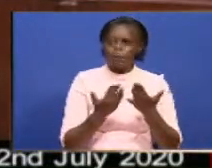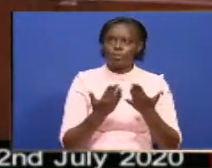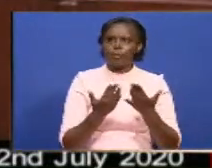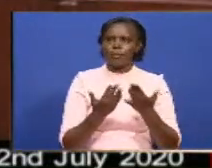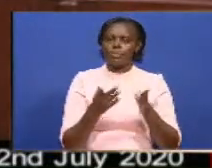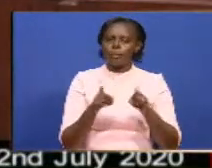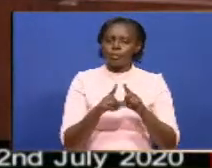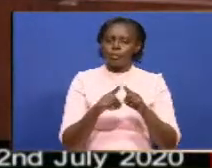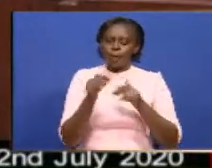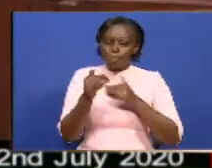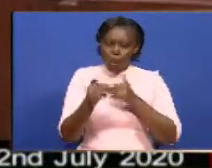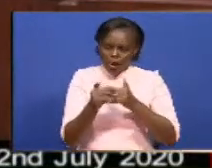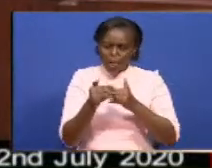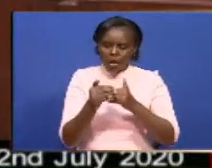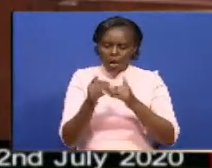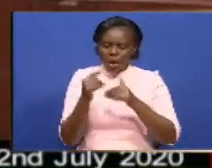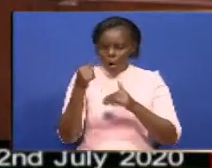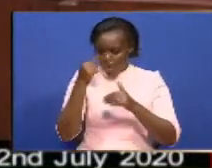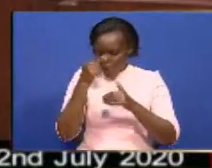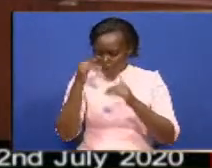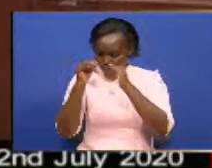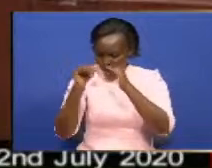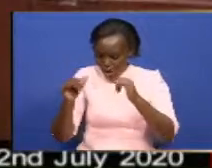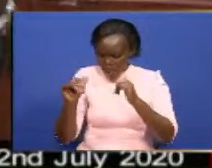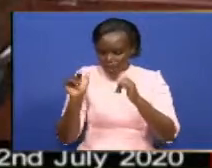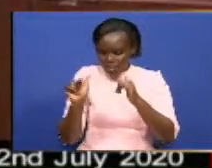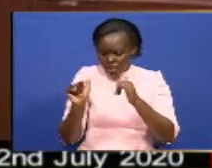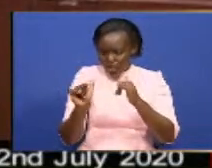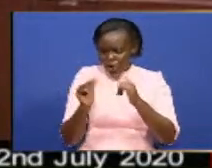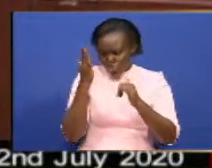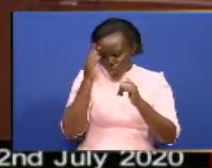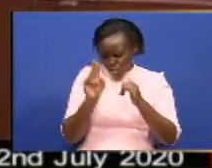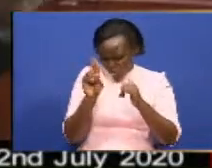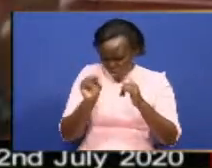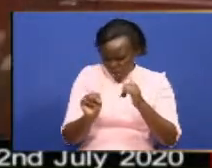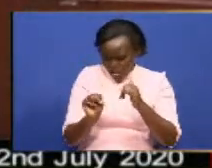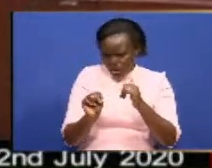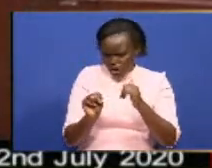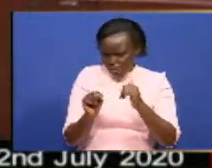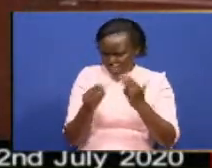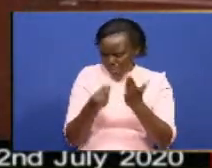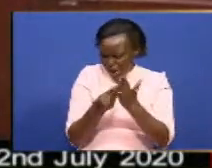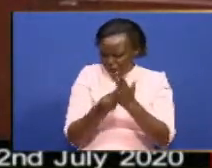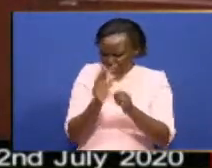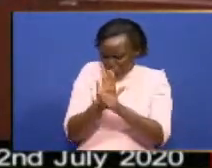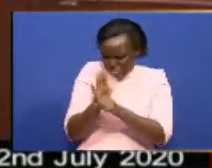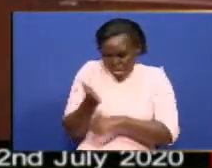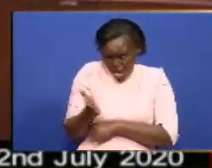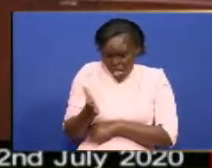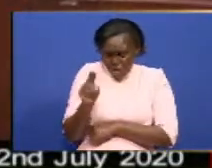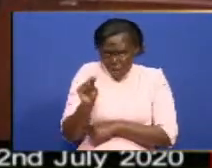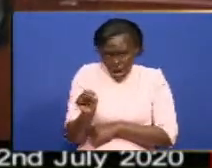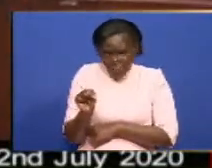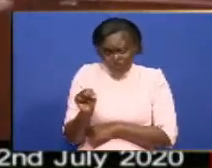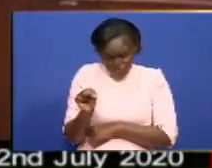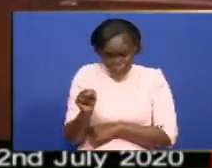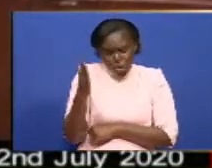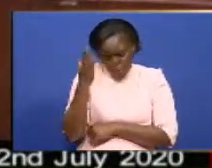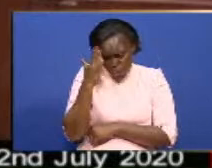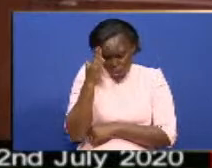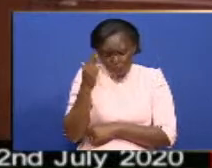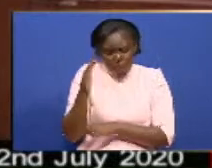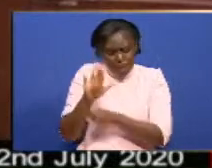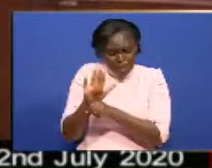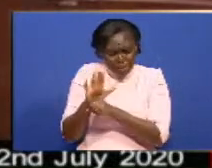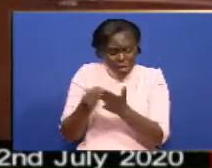even near where they are settled. We know the UN, there's big money. Those who know about those cartels of the UN and